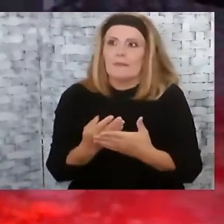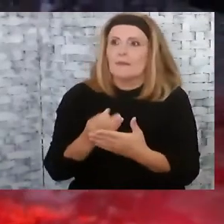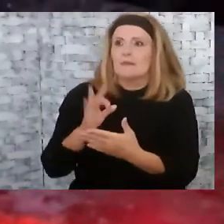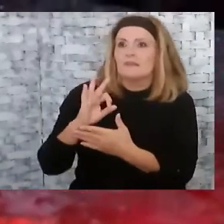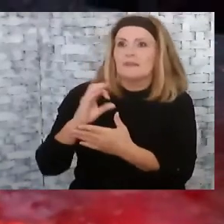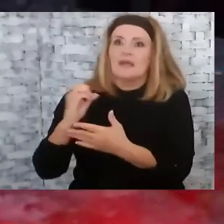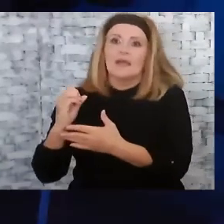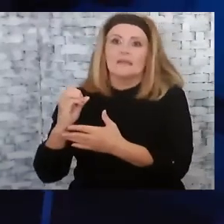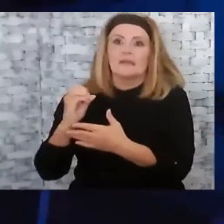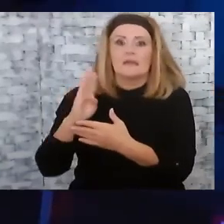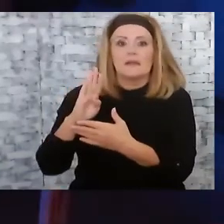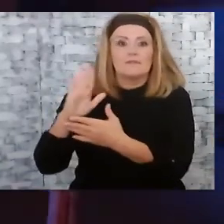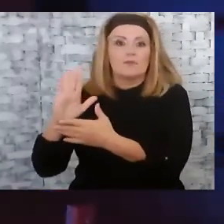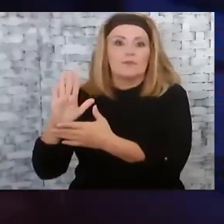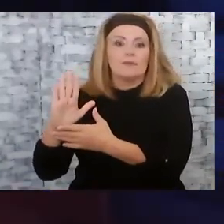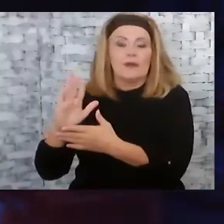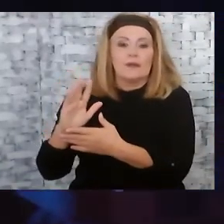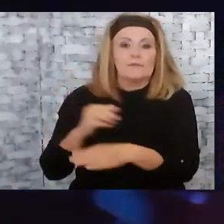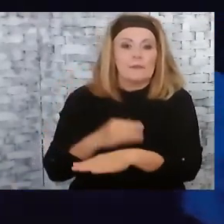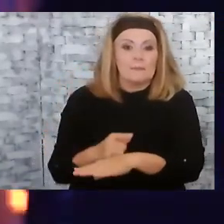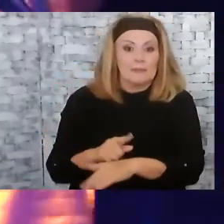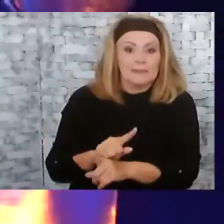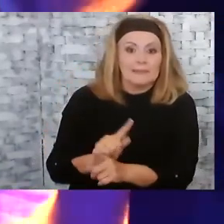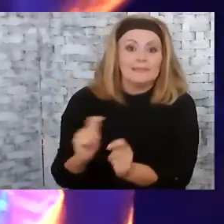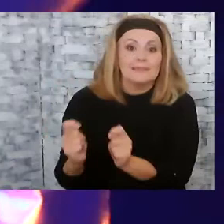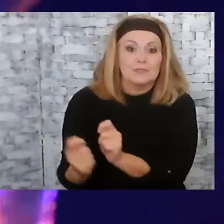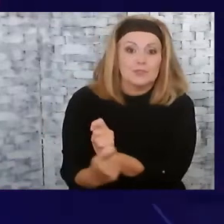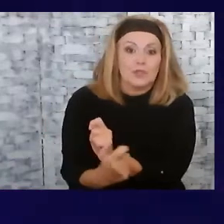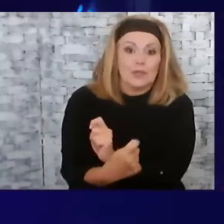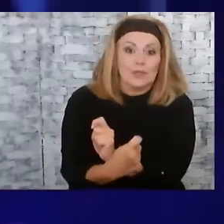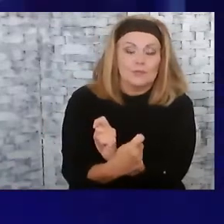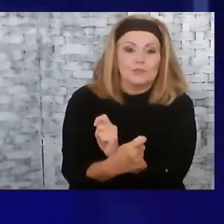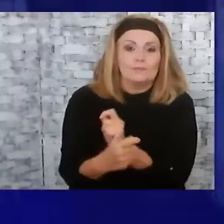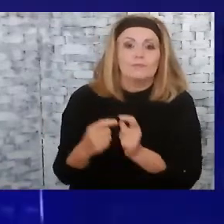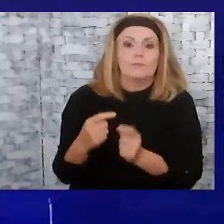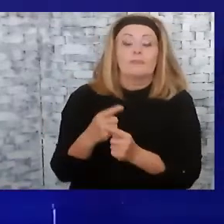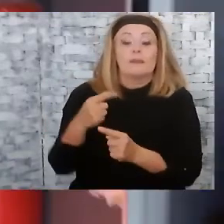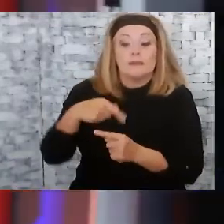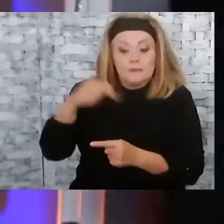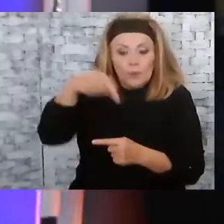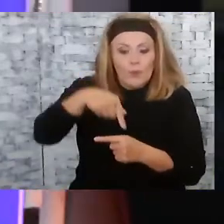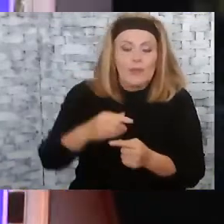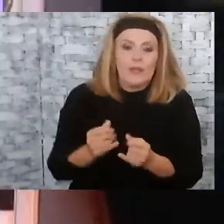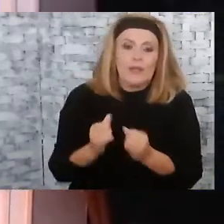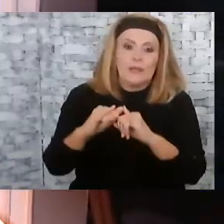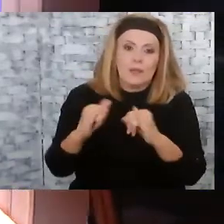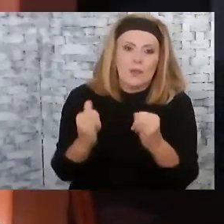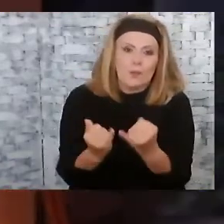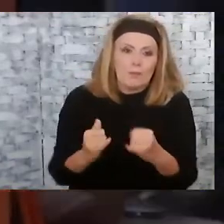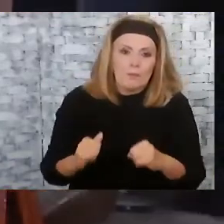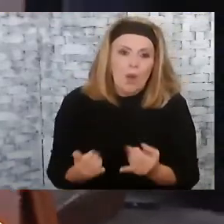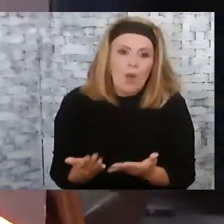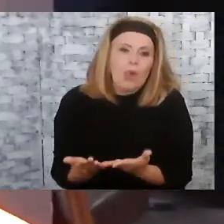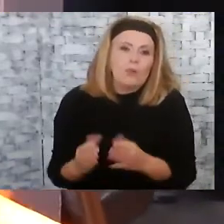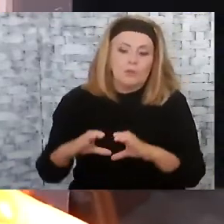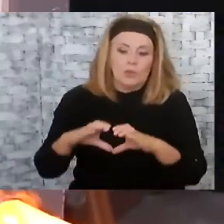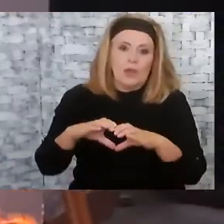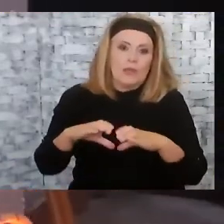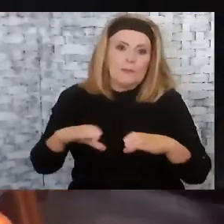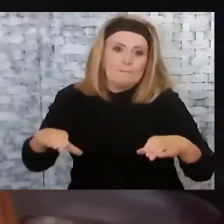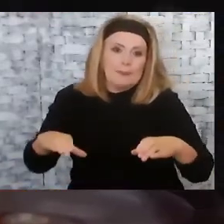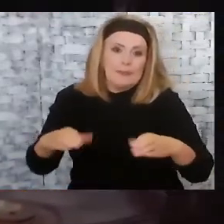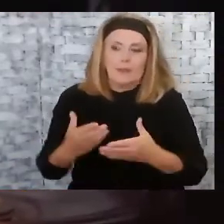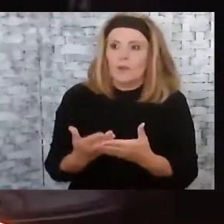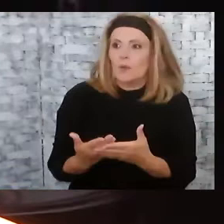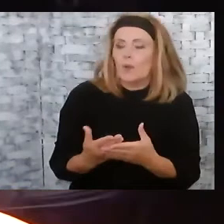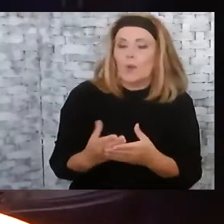45 minutes. The crucible is then removed and the molten material is poured into a mold, sometimes shaped like a brick or other times like an